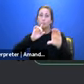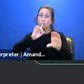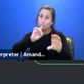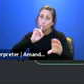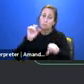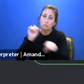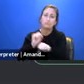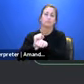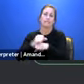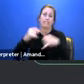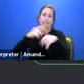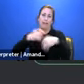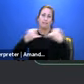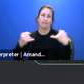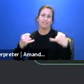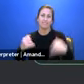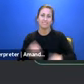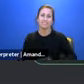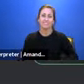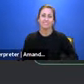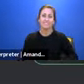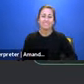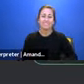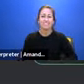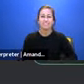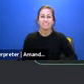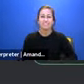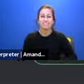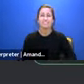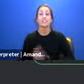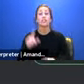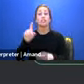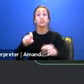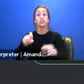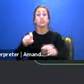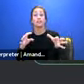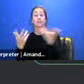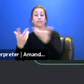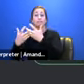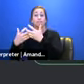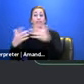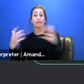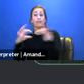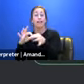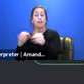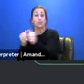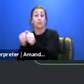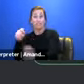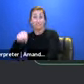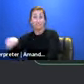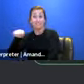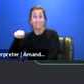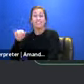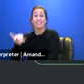being that it should line up cohesively with these tags over here on the right-hand side, orange being phase one for